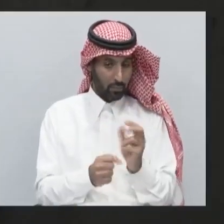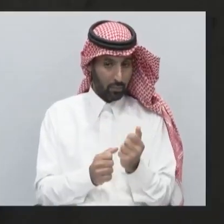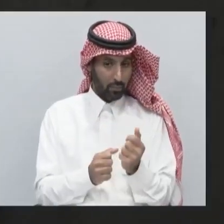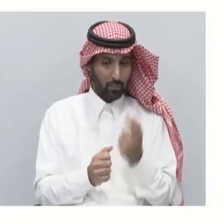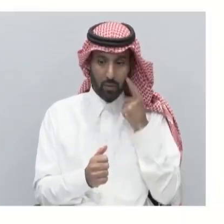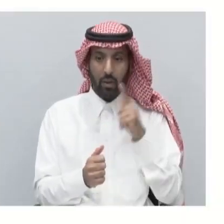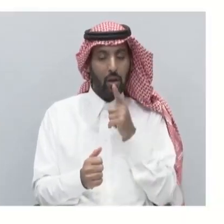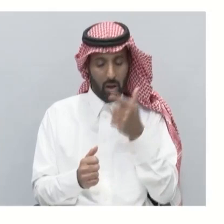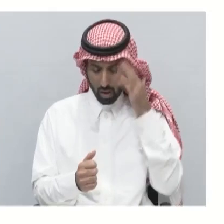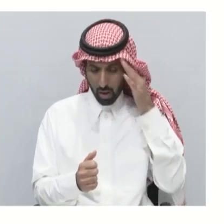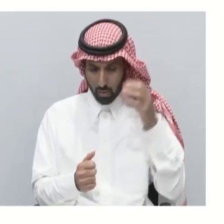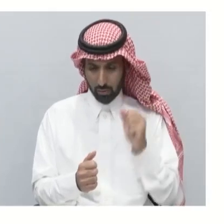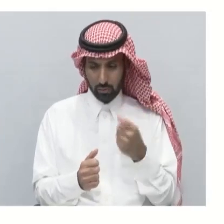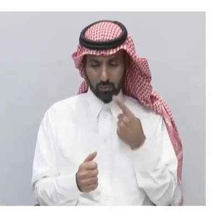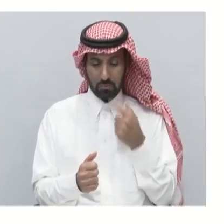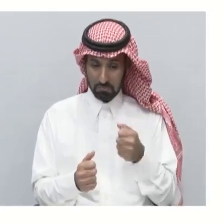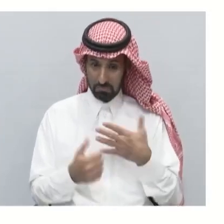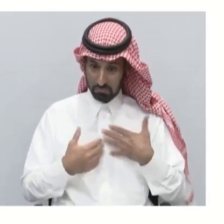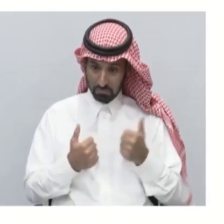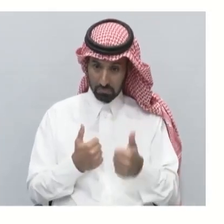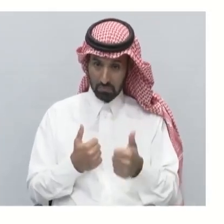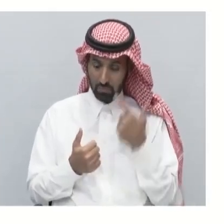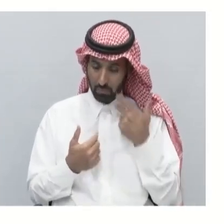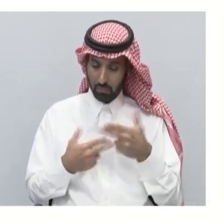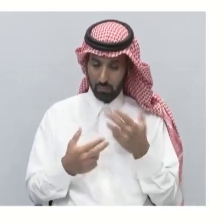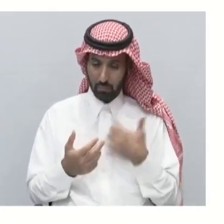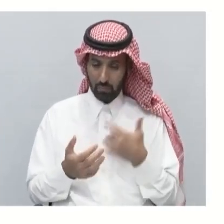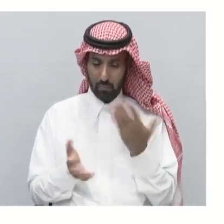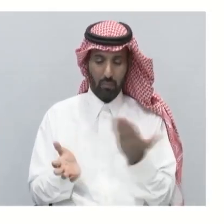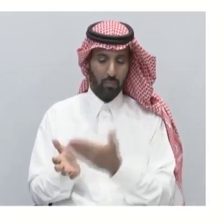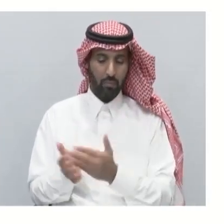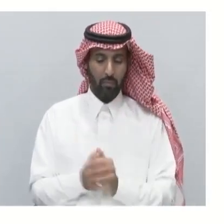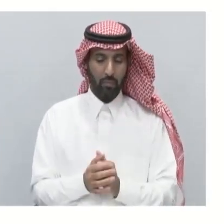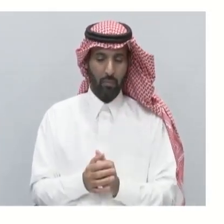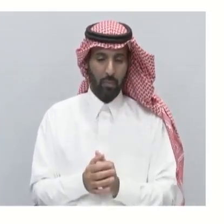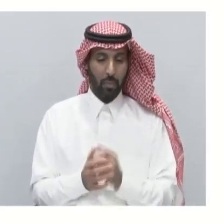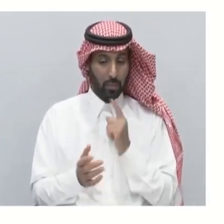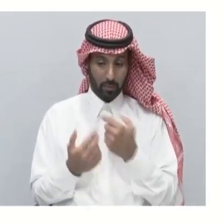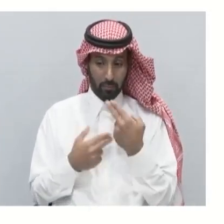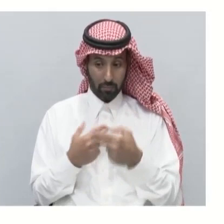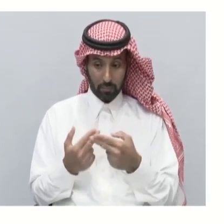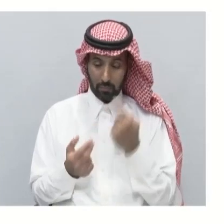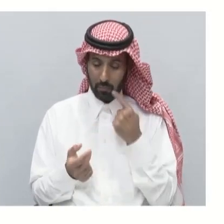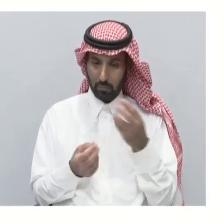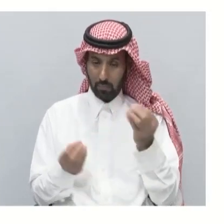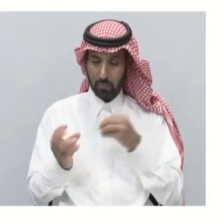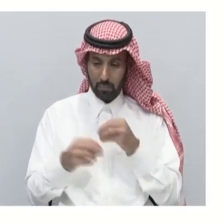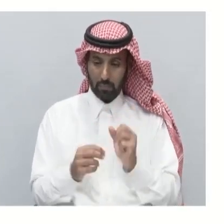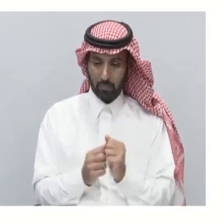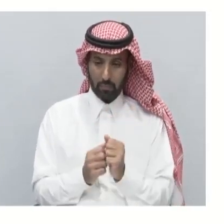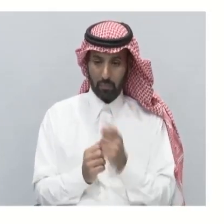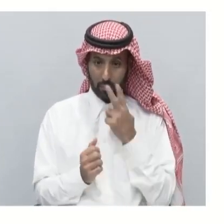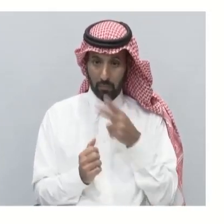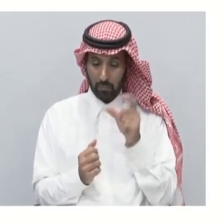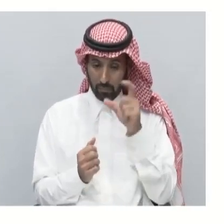say, hi Huda, how are you? I miss you and I miss our old days. We're still gathering information. Notice